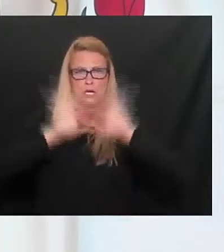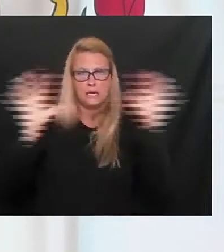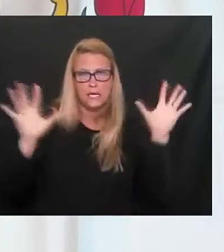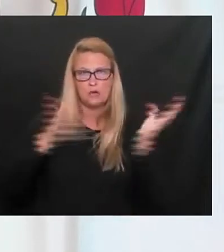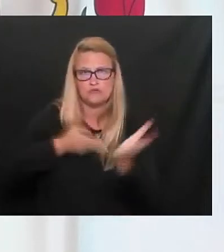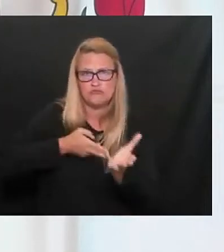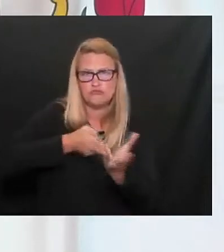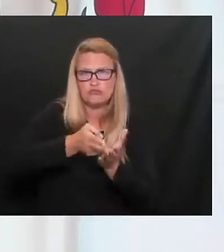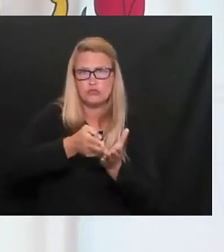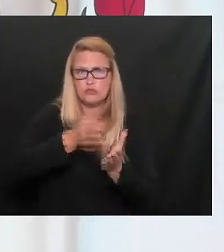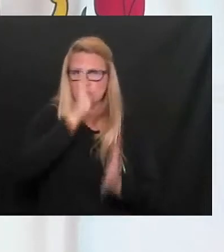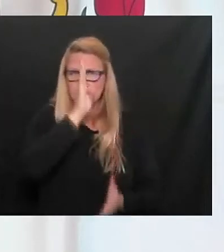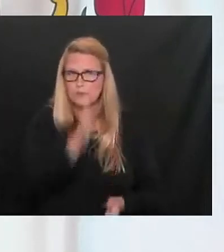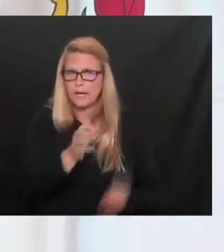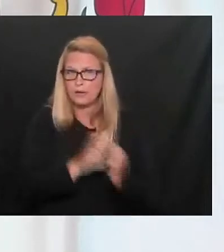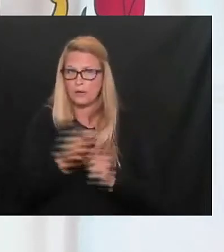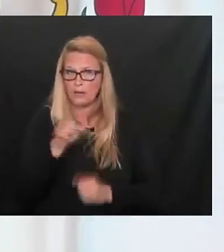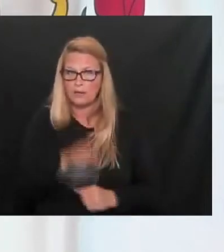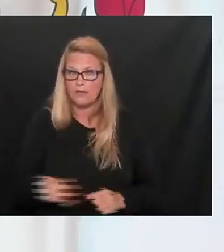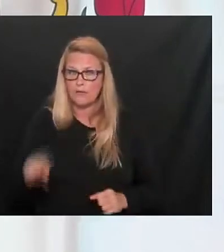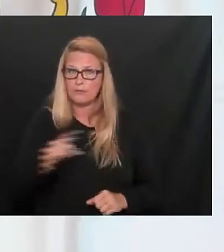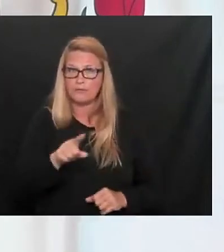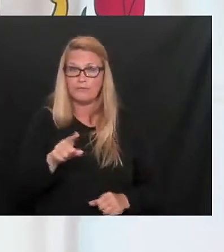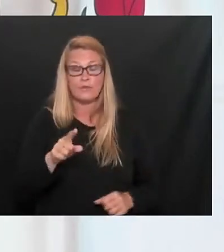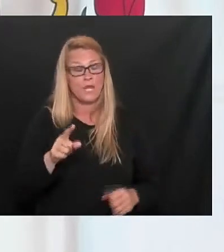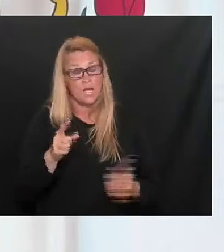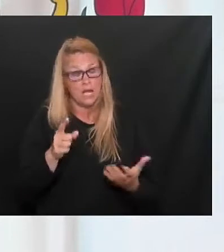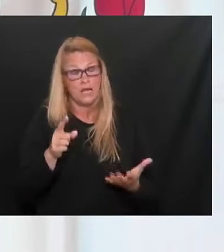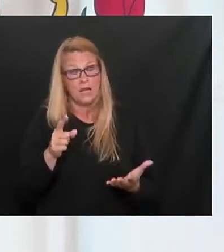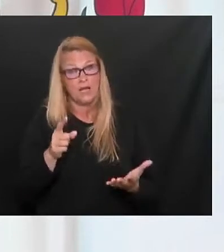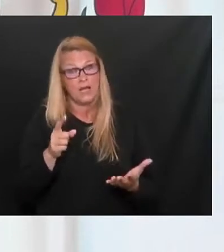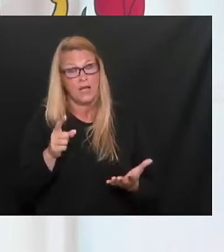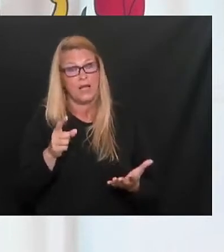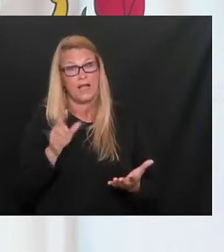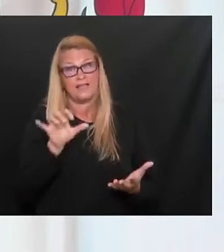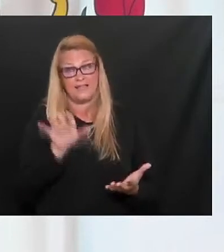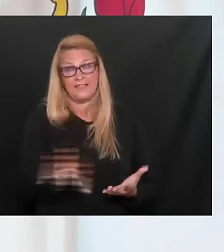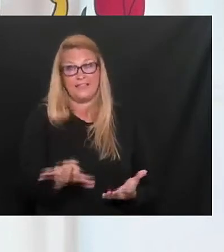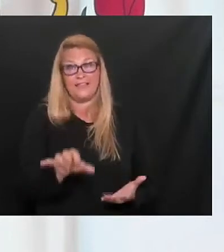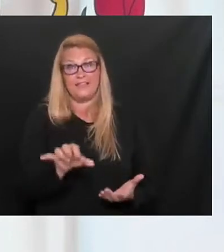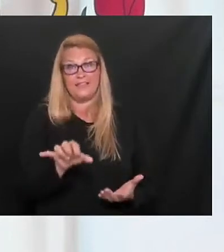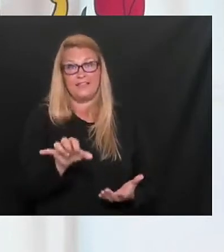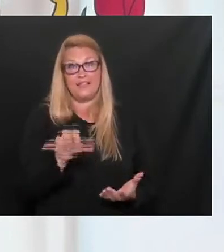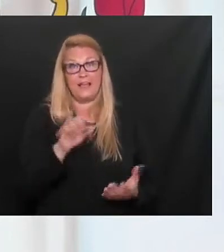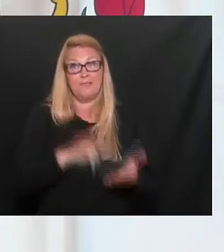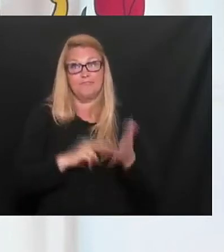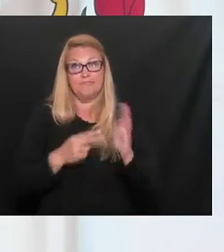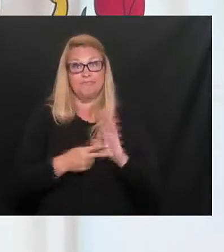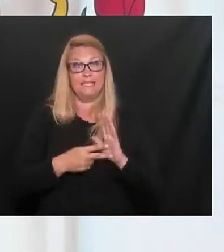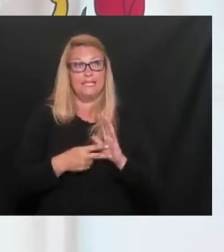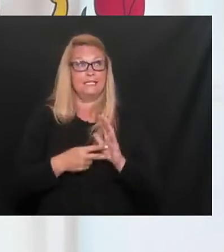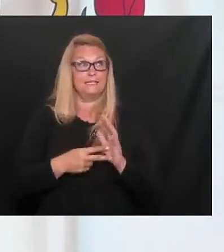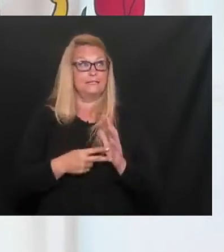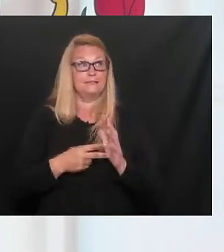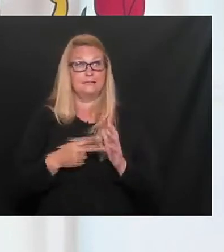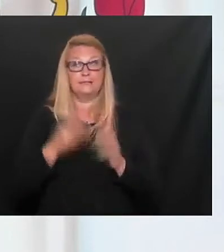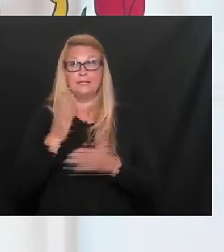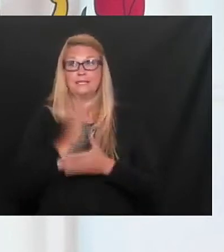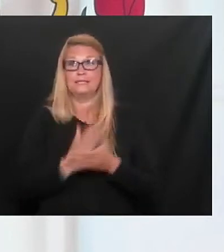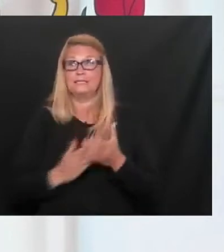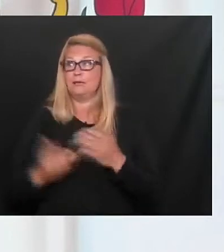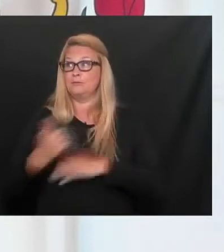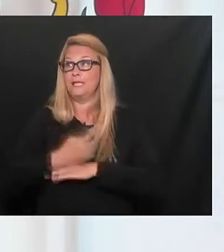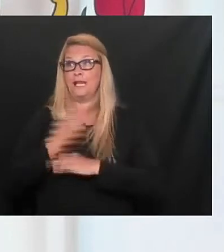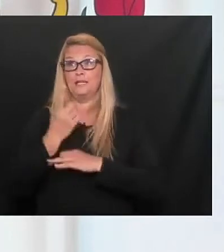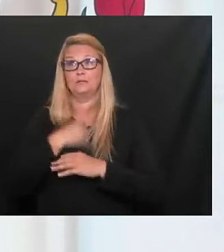I come. And with all that, you know, there's been a lot of miserable days and a lot of prayers